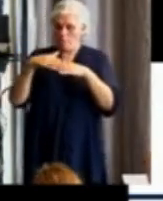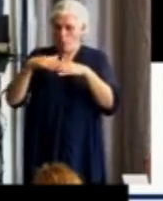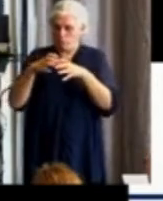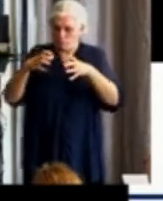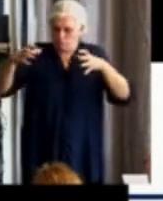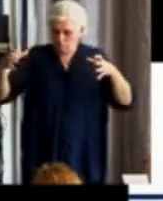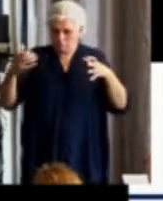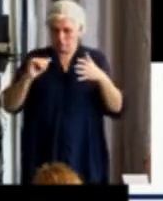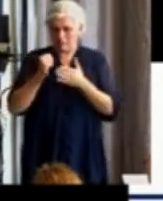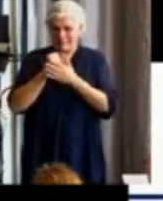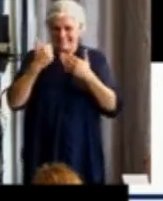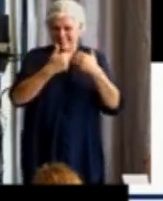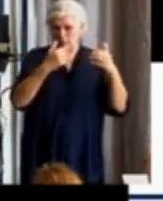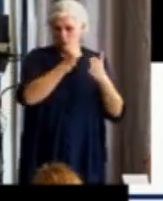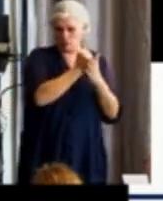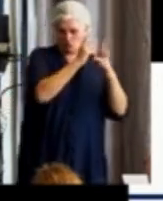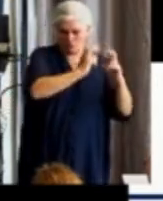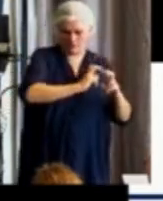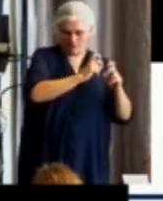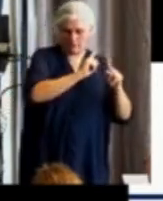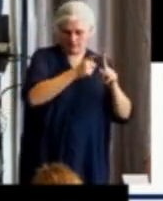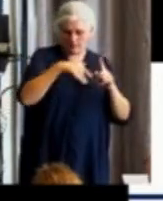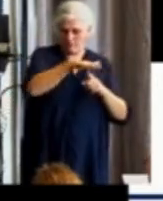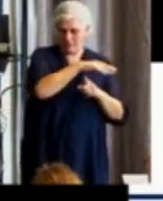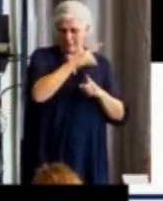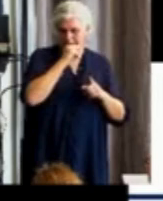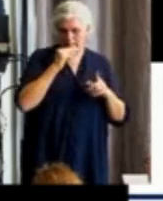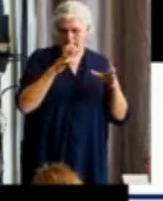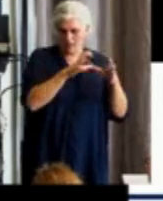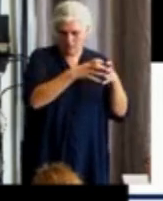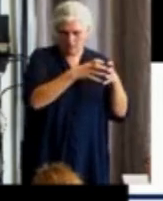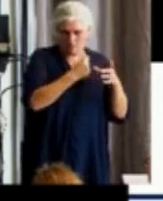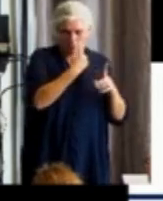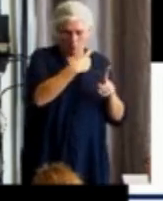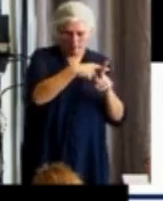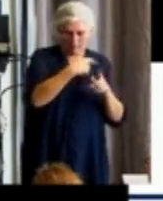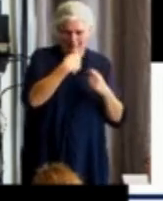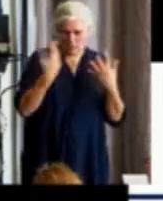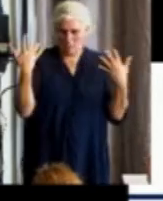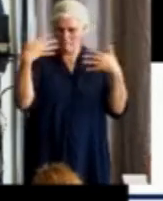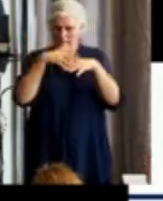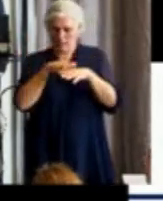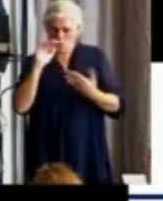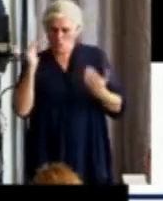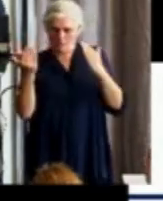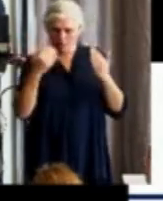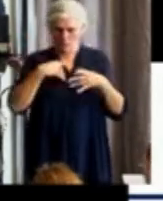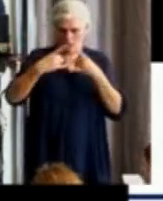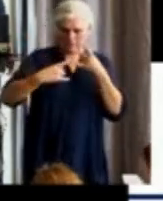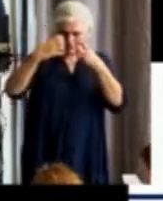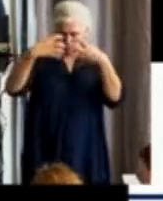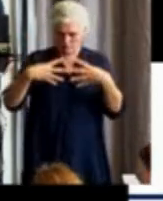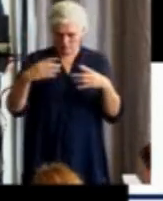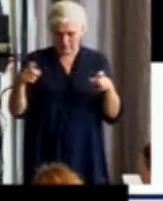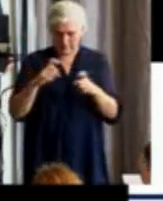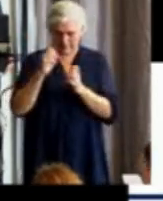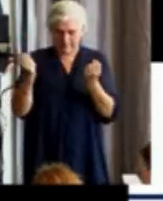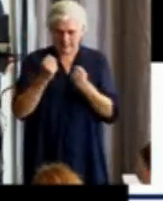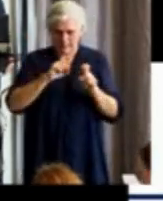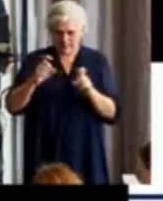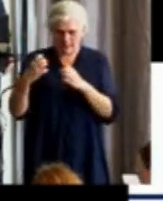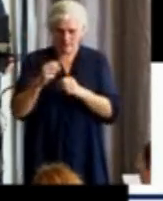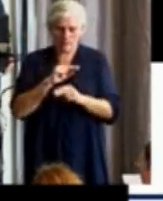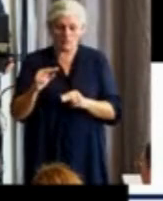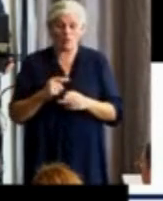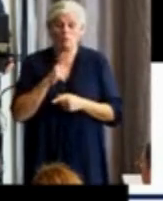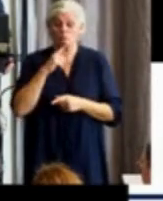a separate study in a different sample of LGI1 positive and then combine them together and see whether the signal remains.